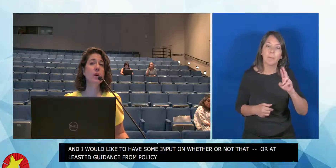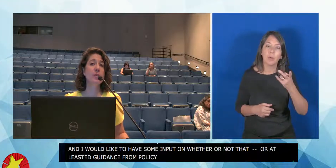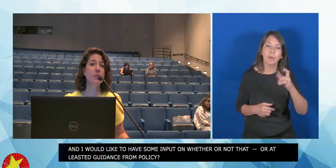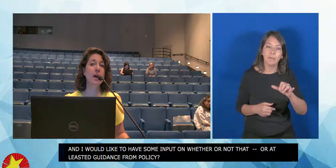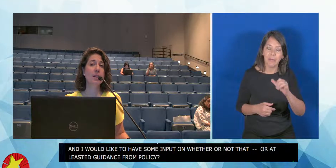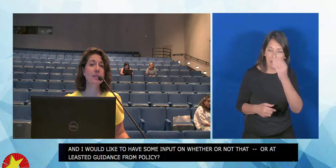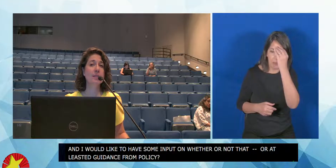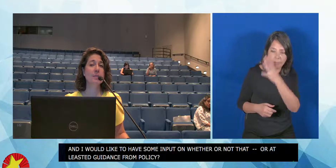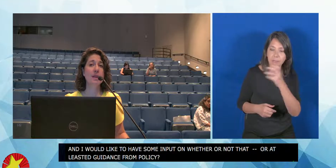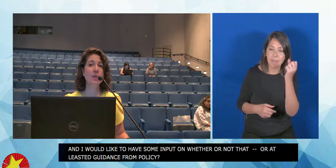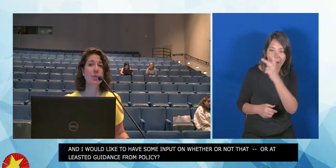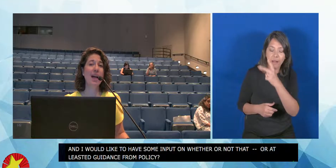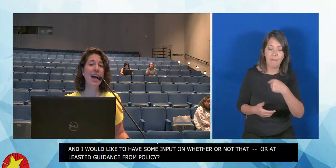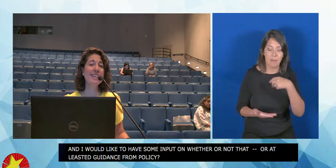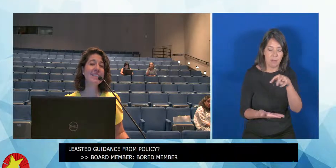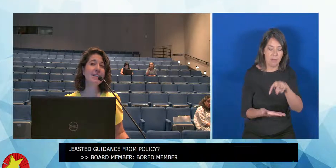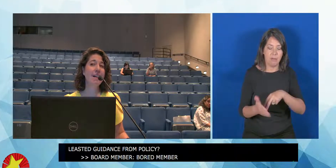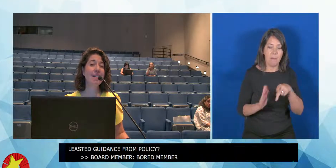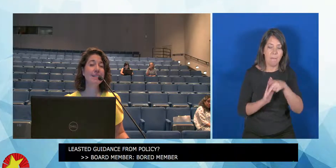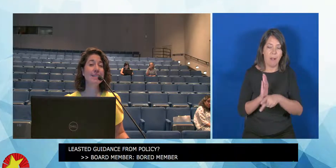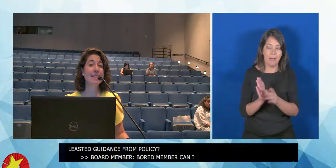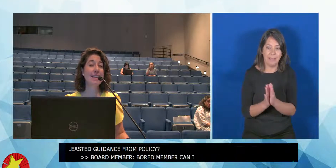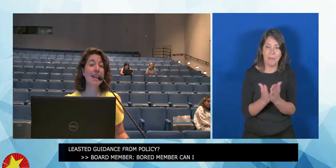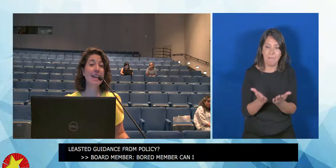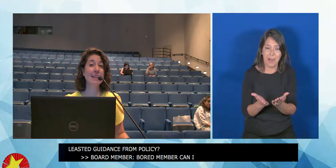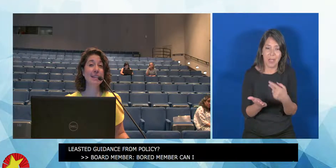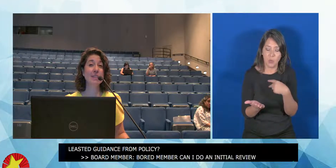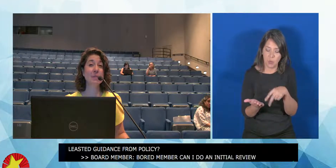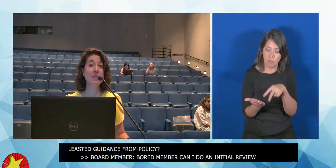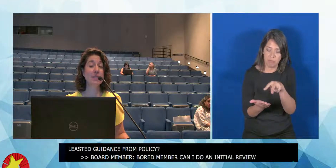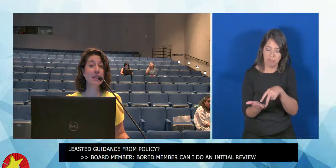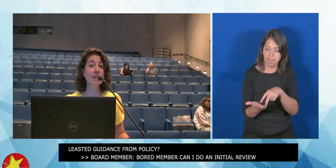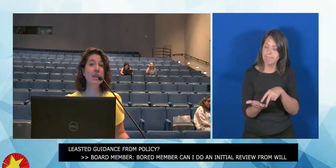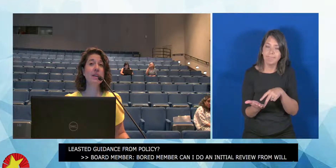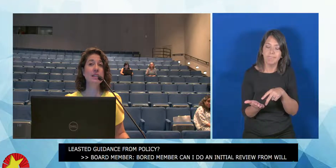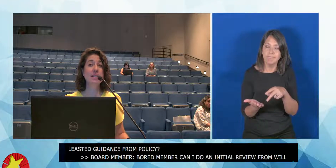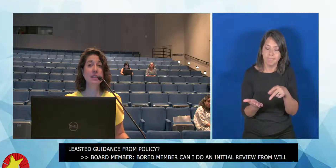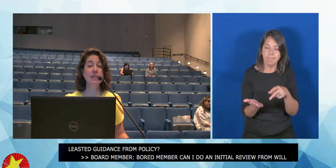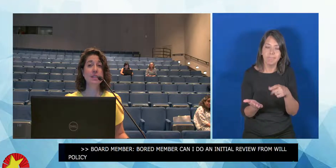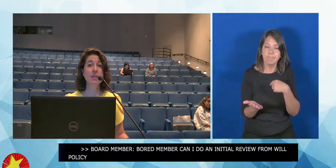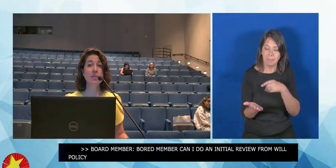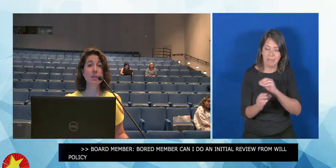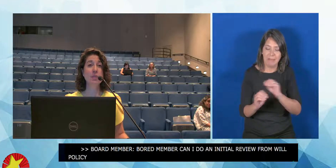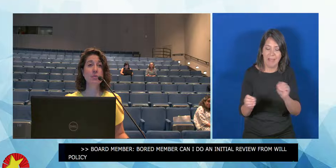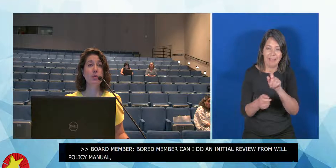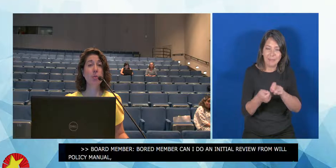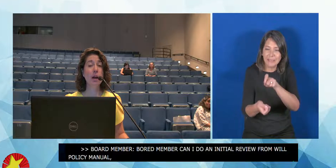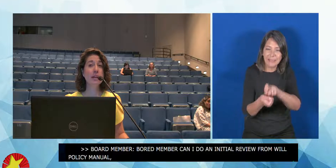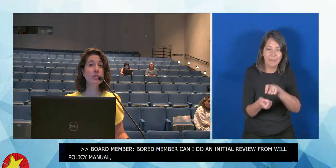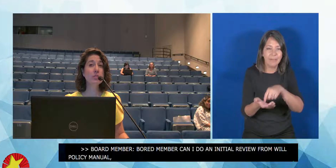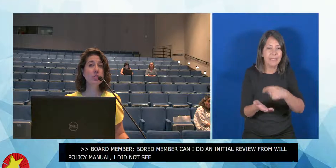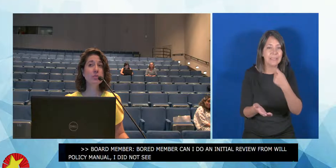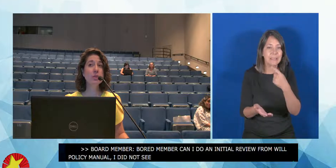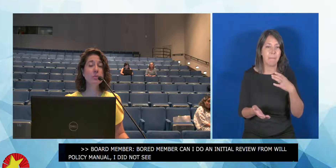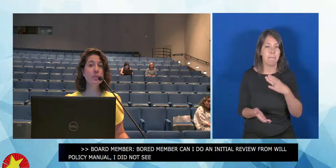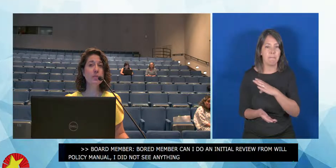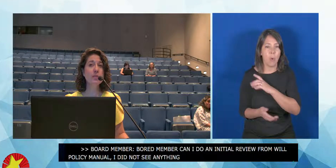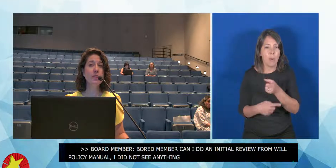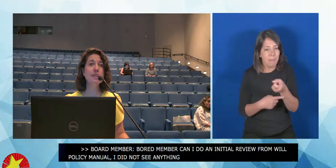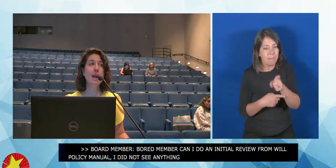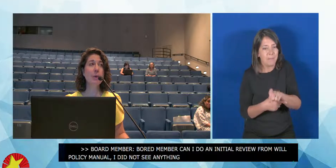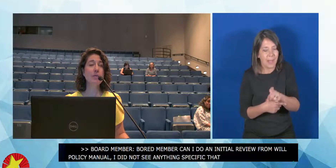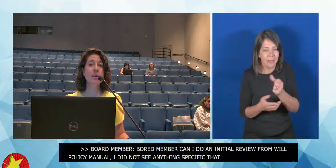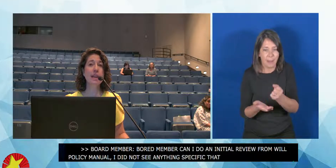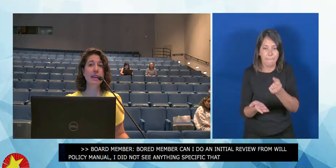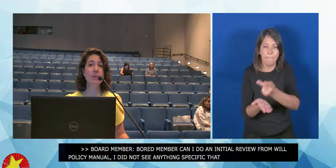review of the policy manual, I did not see anything specific that states that the board is required to approve